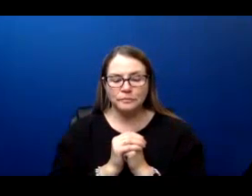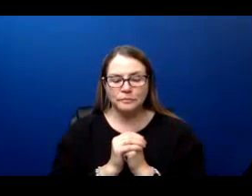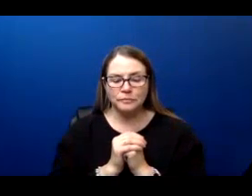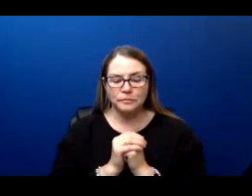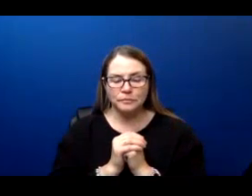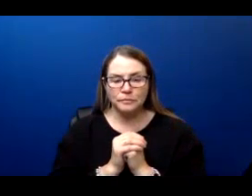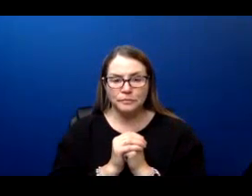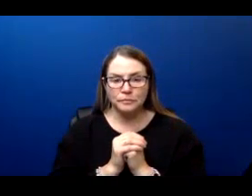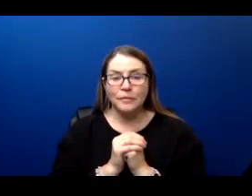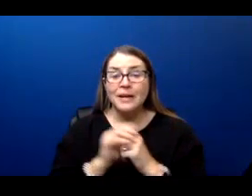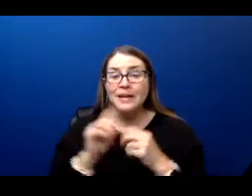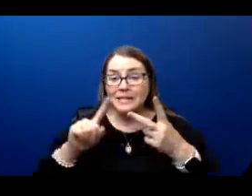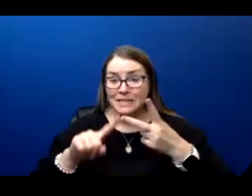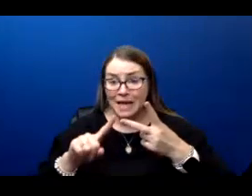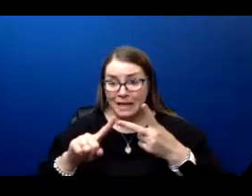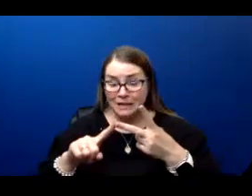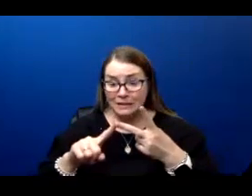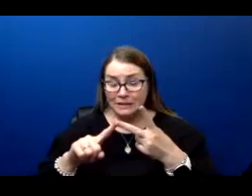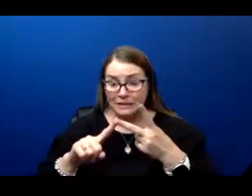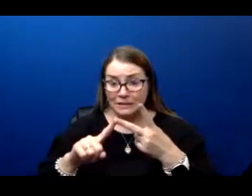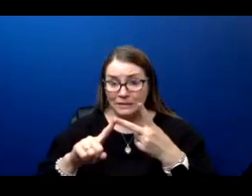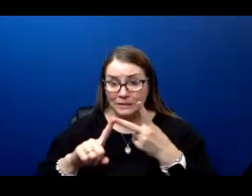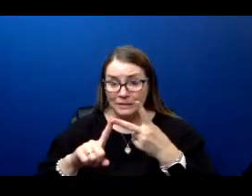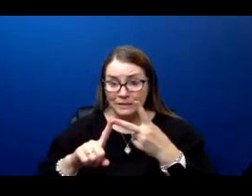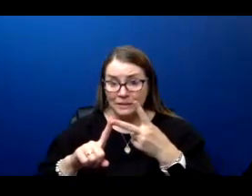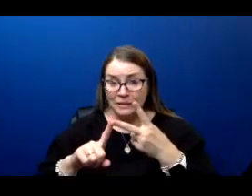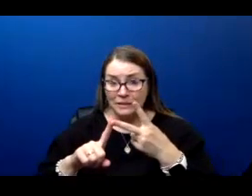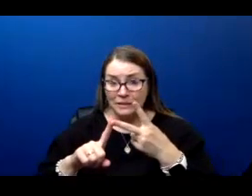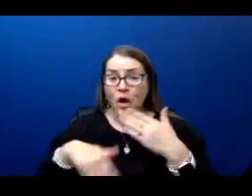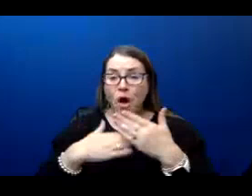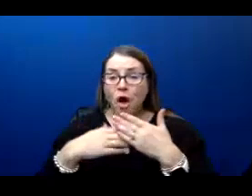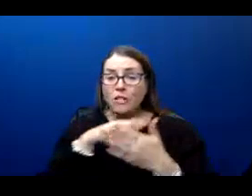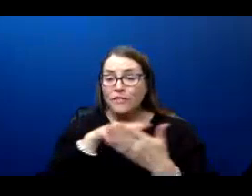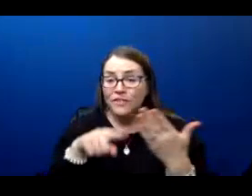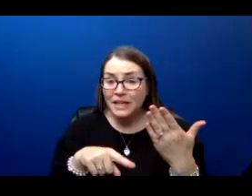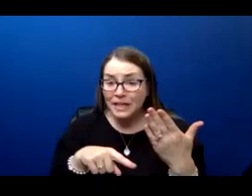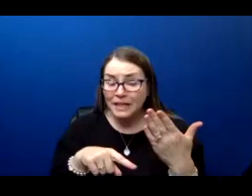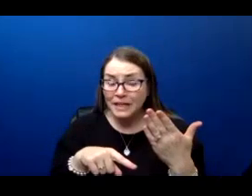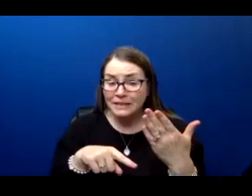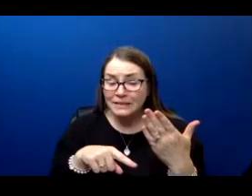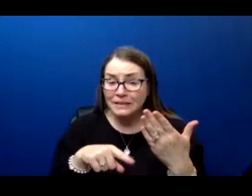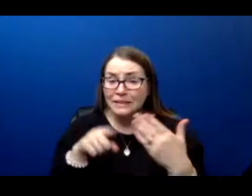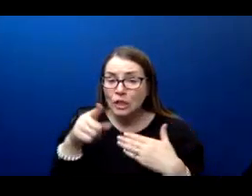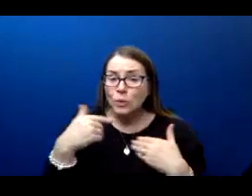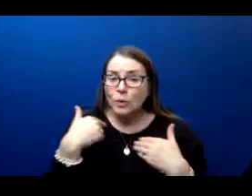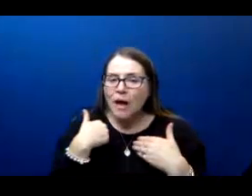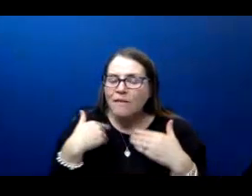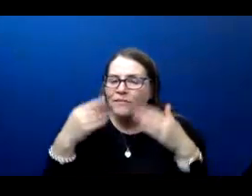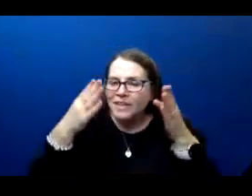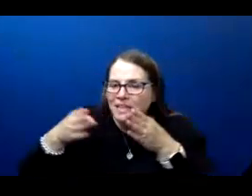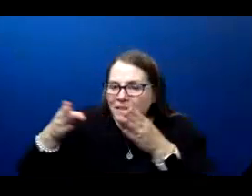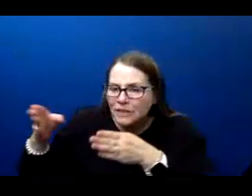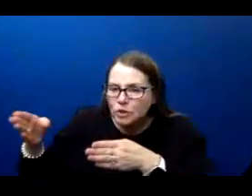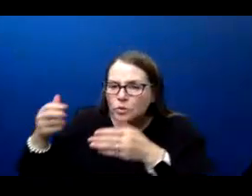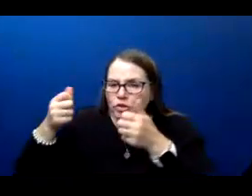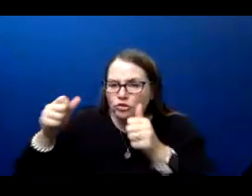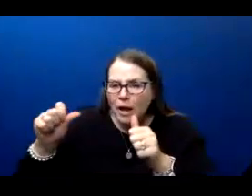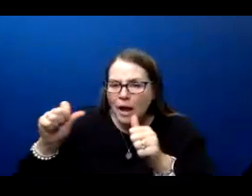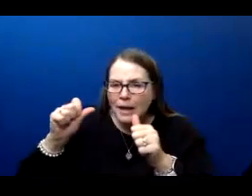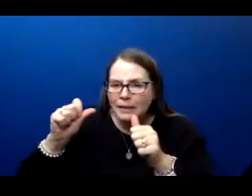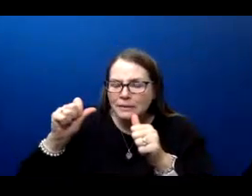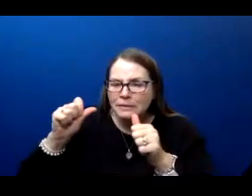And then secondly, you shared about all of these events and that you have individuals and you're trying to make it go.